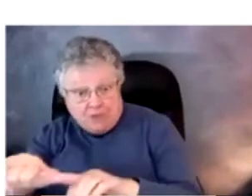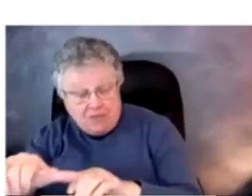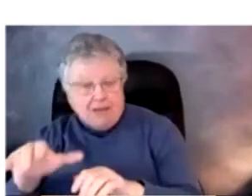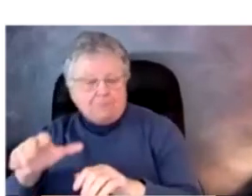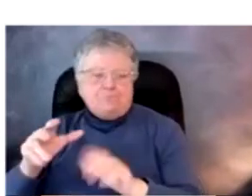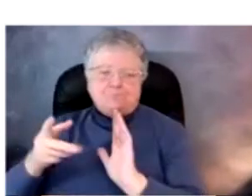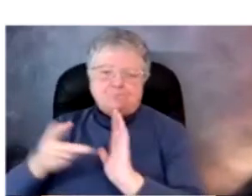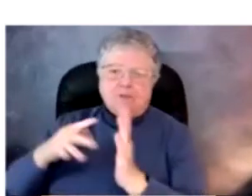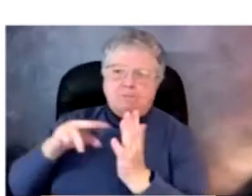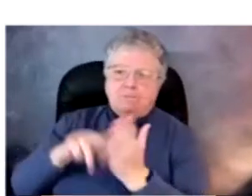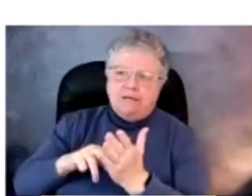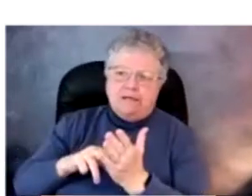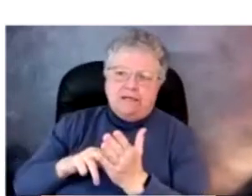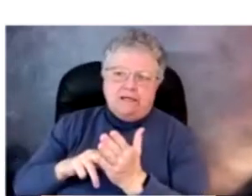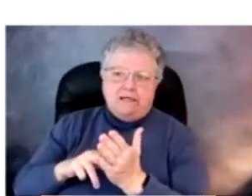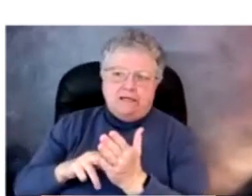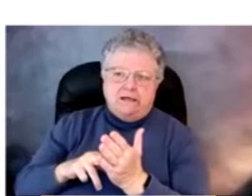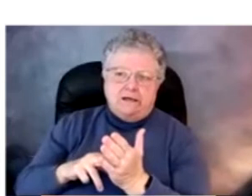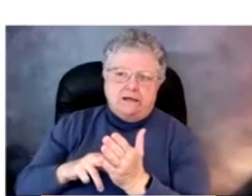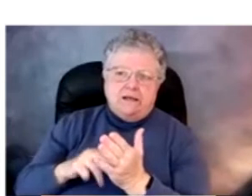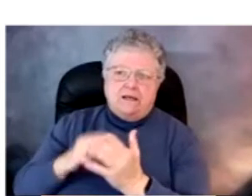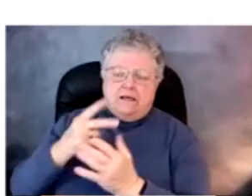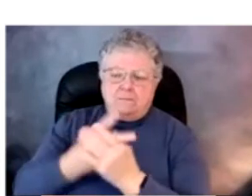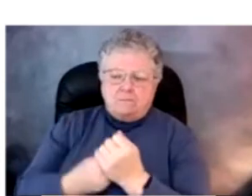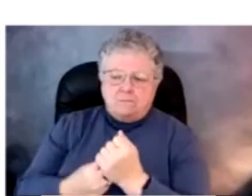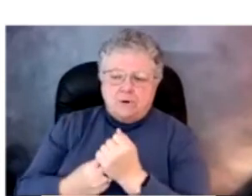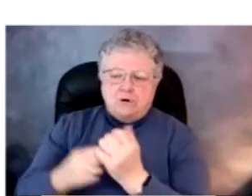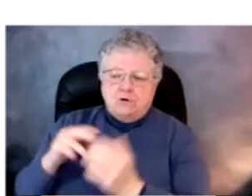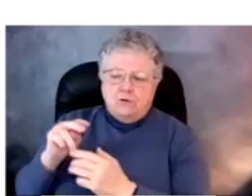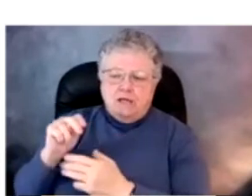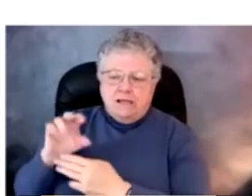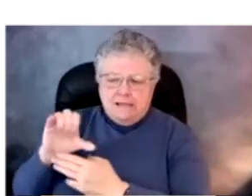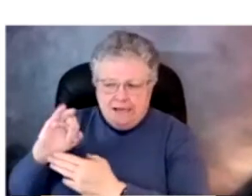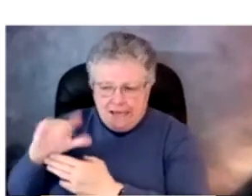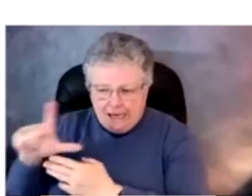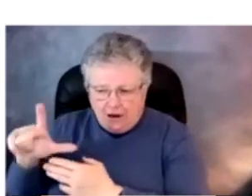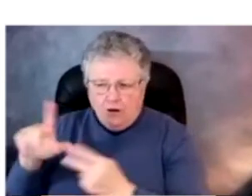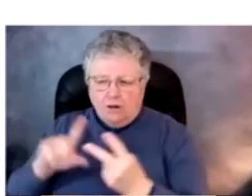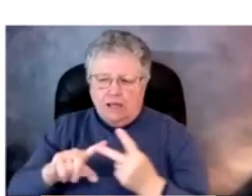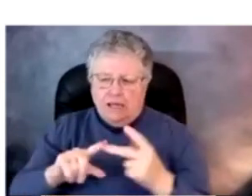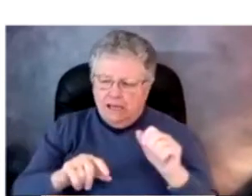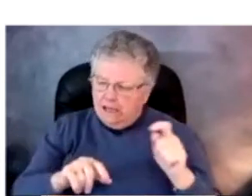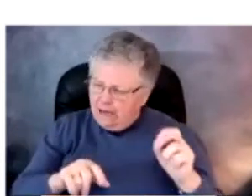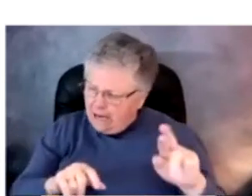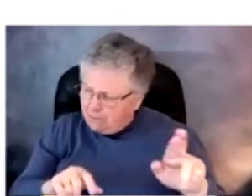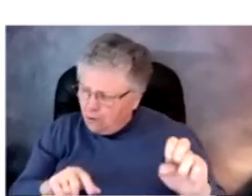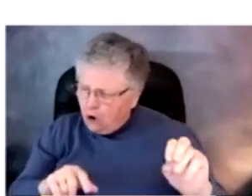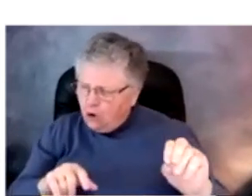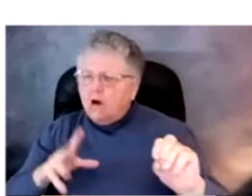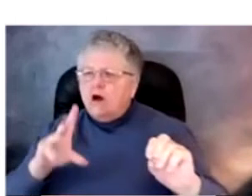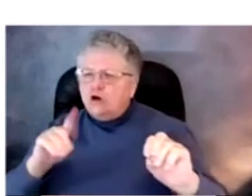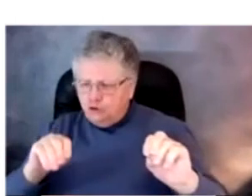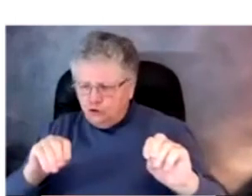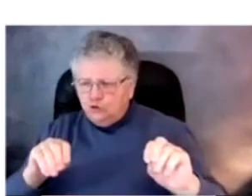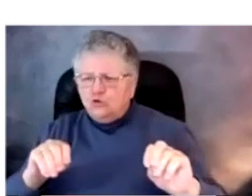from both April and NYAIL who join periodically or are interested, that can also help connect centers